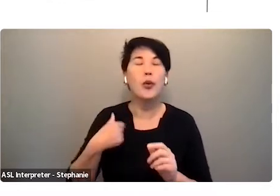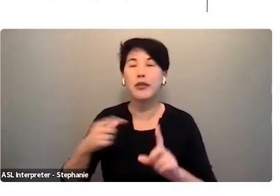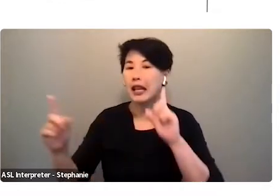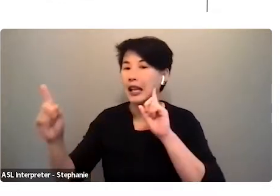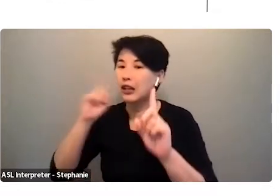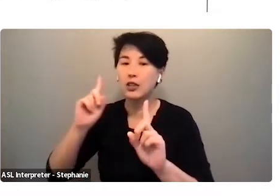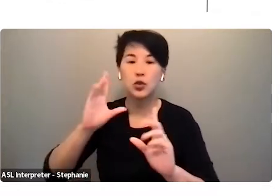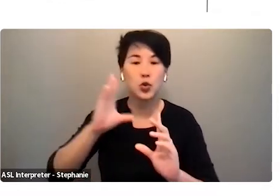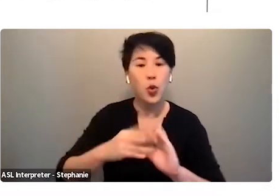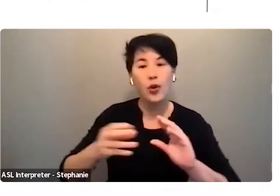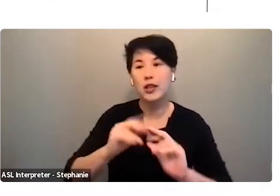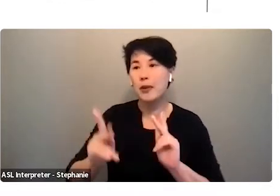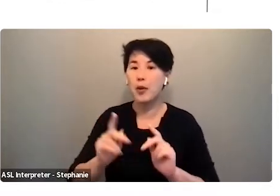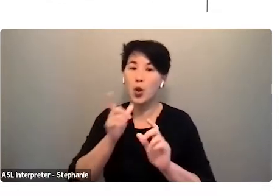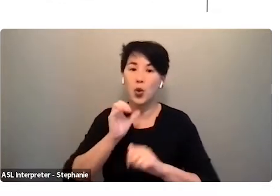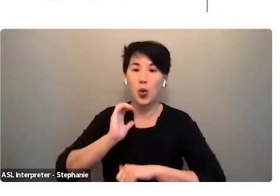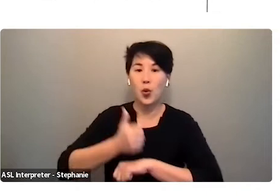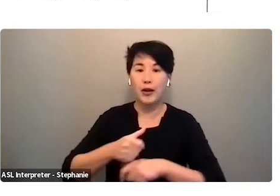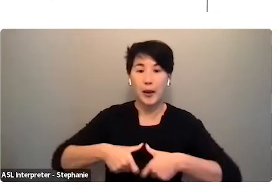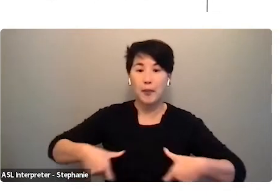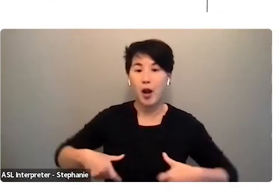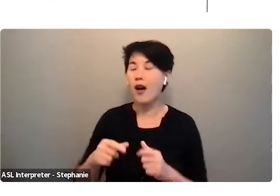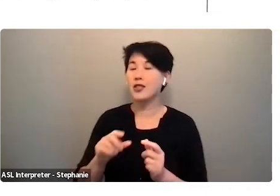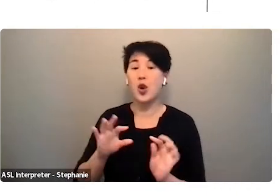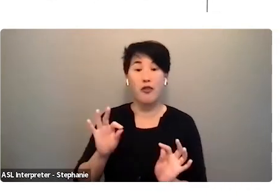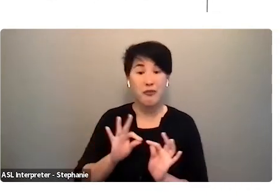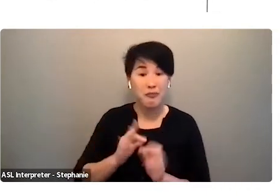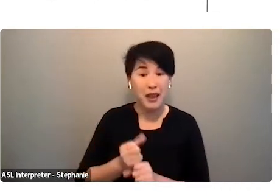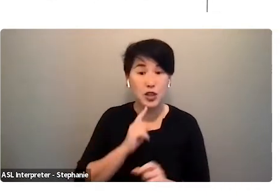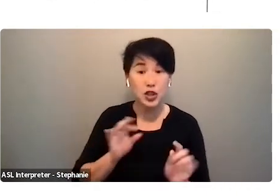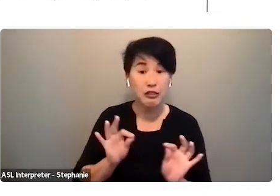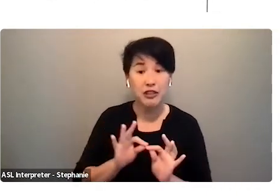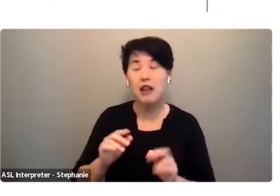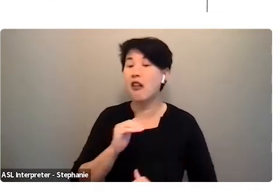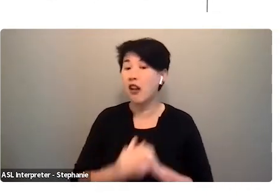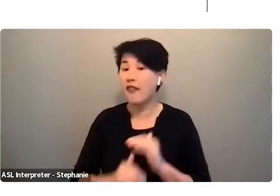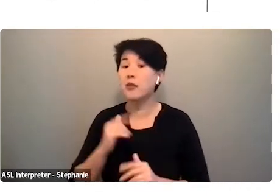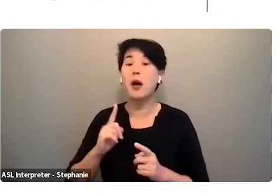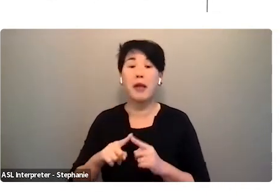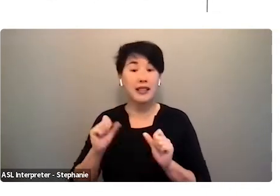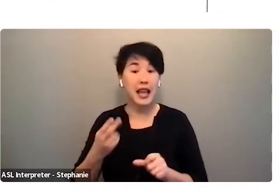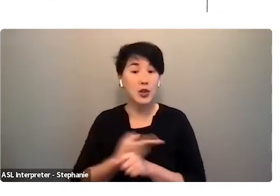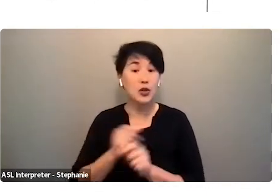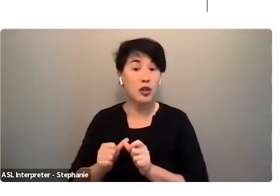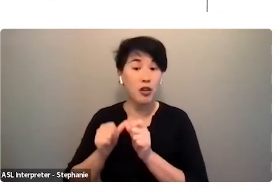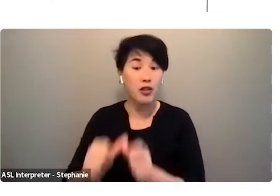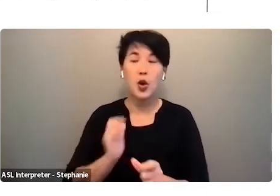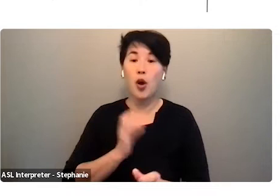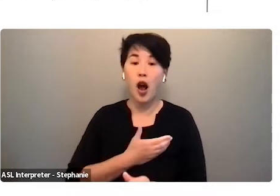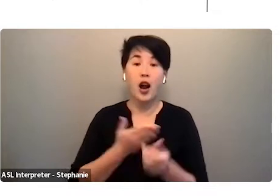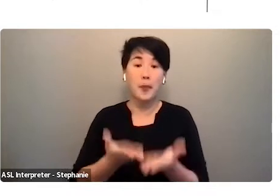one problem that they identified was fit, comfort, and longevity. So we adjusted our material